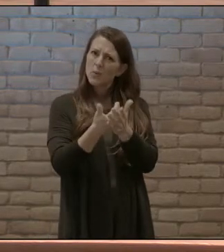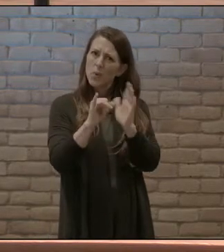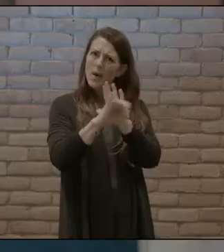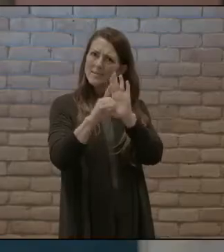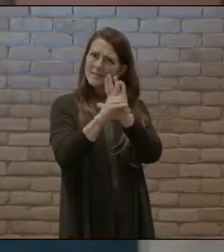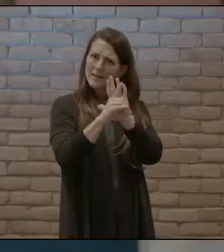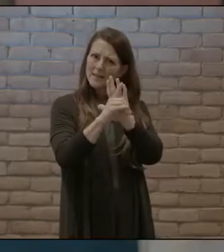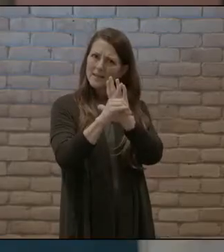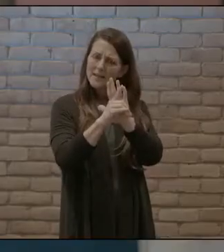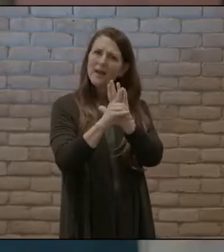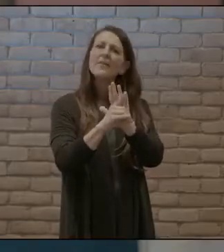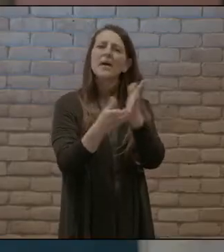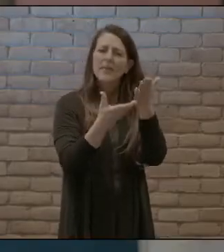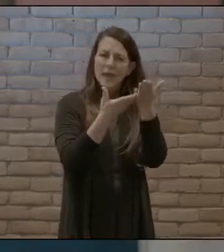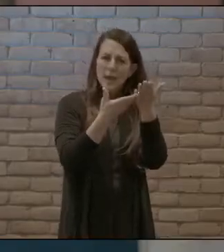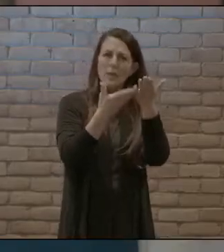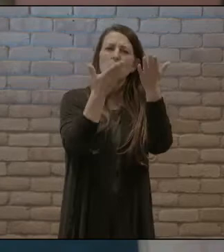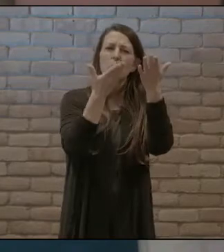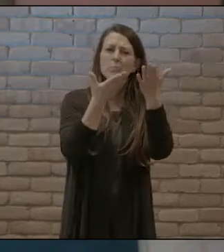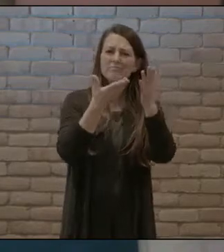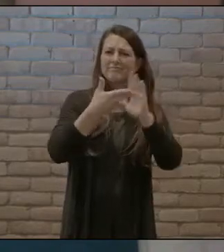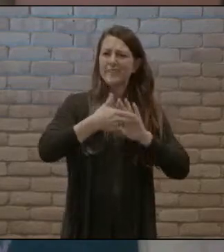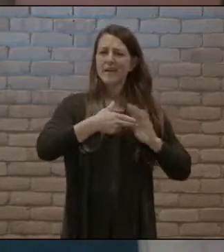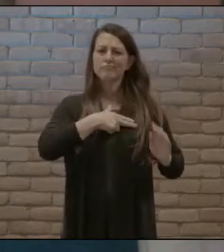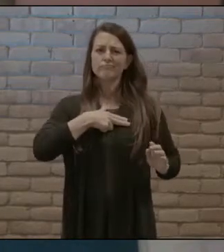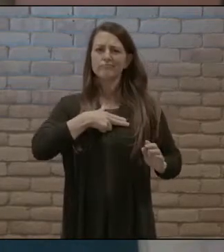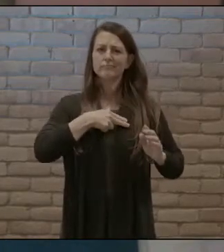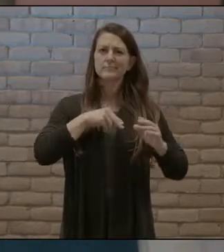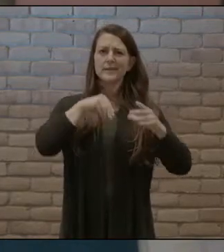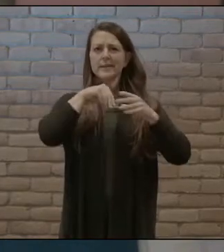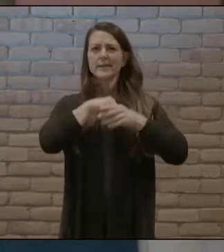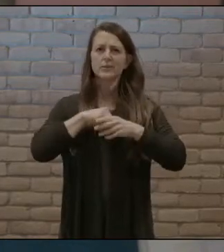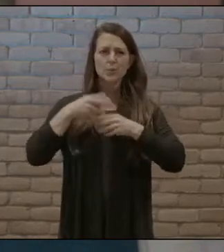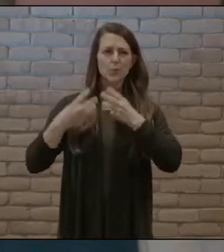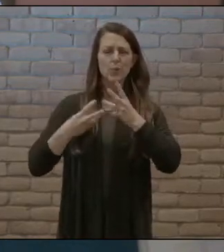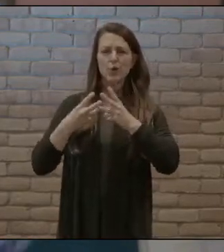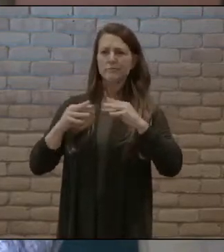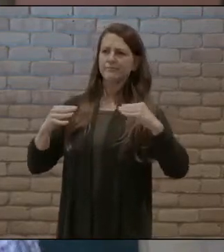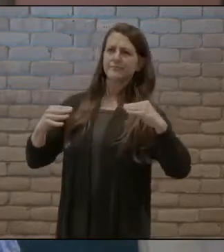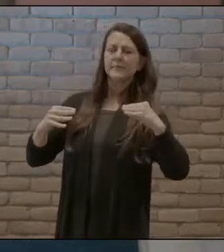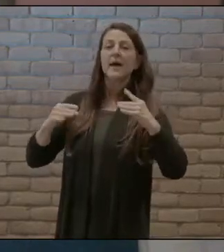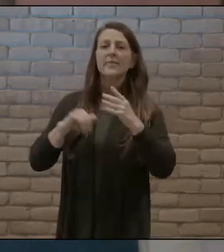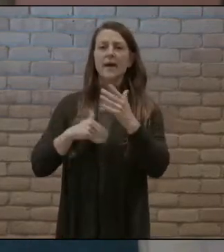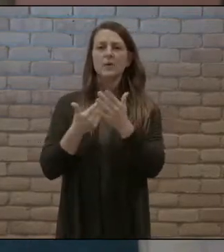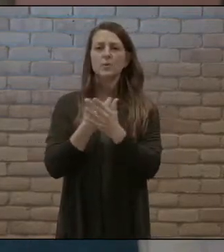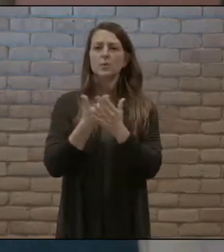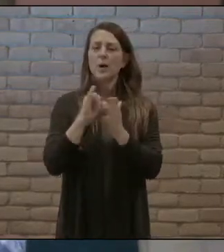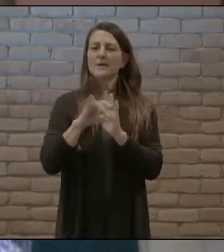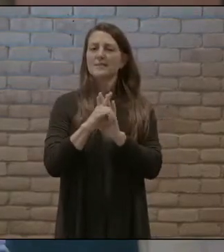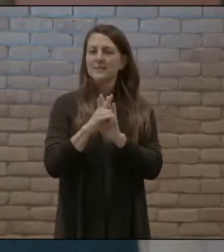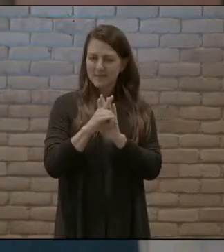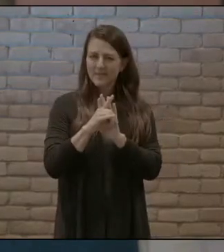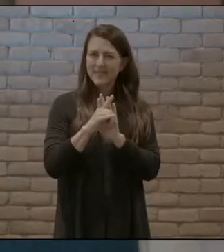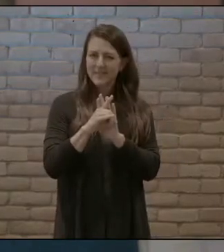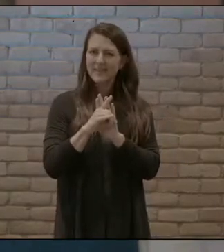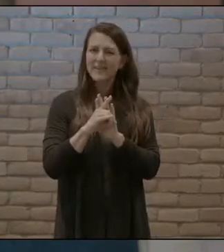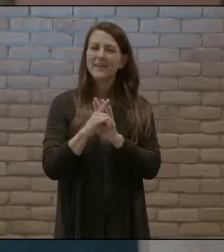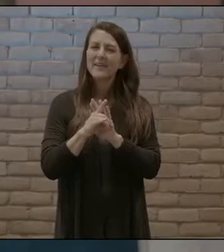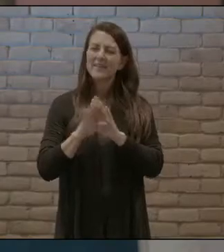brought with them back out into the world. And this new identity, it was built on this